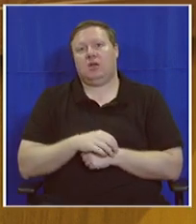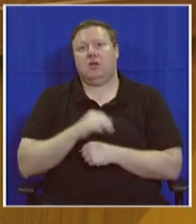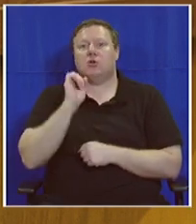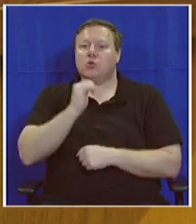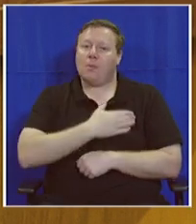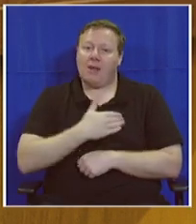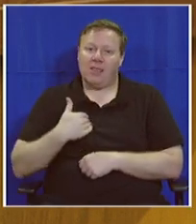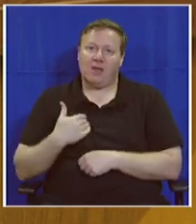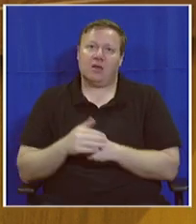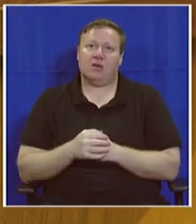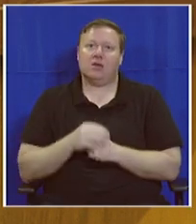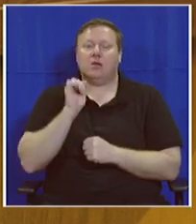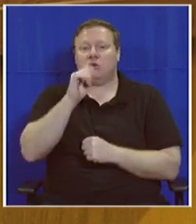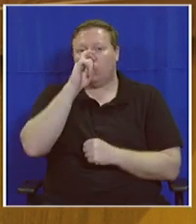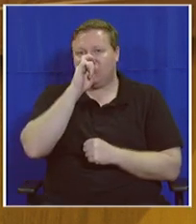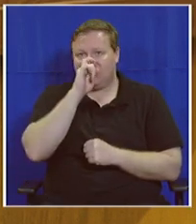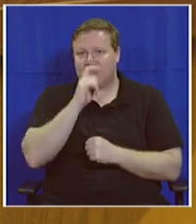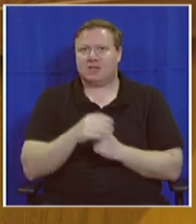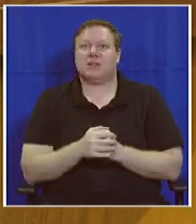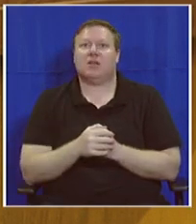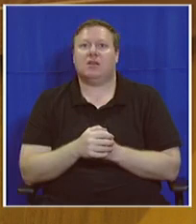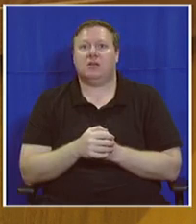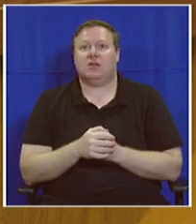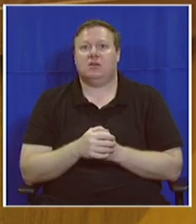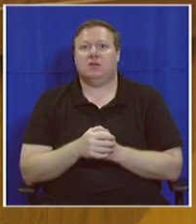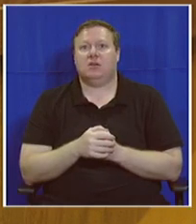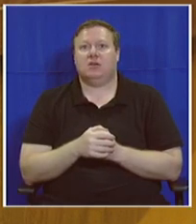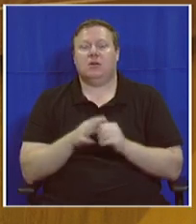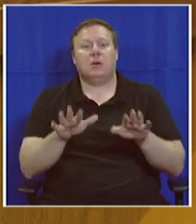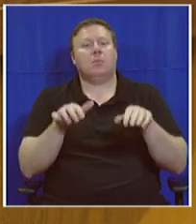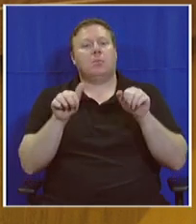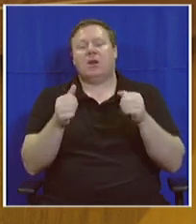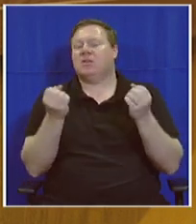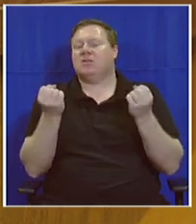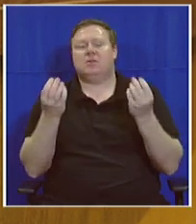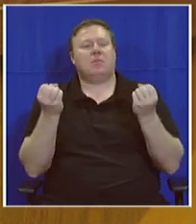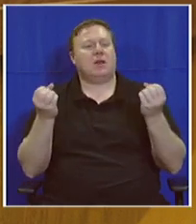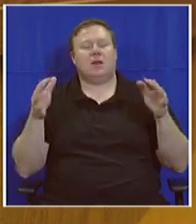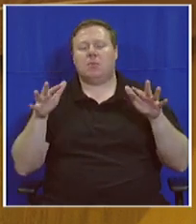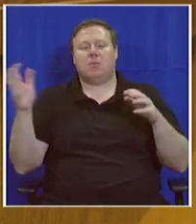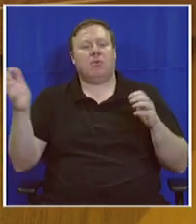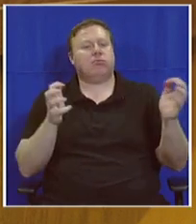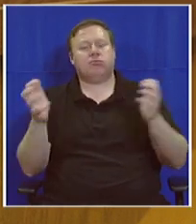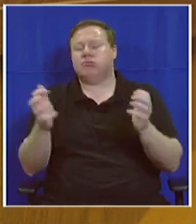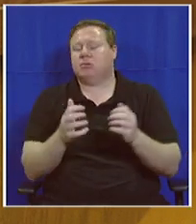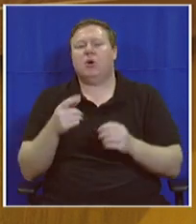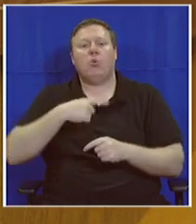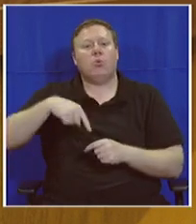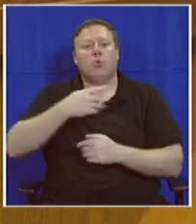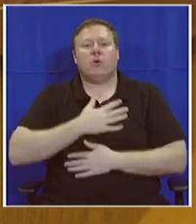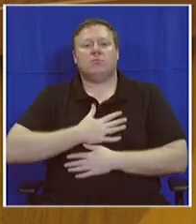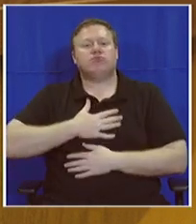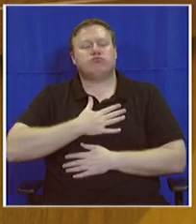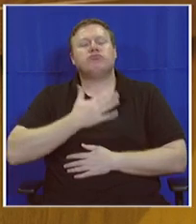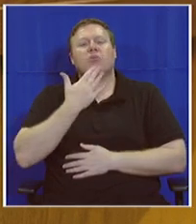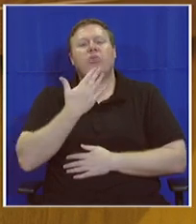mother, your sister was a blessing to so many people, and we are grateful that we